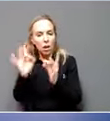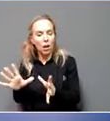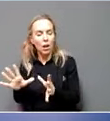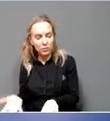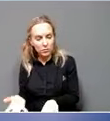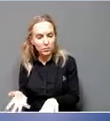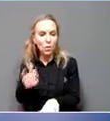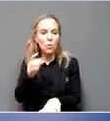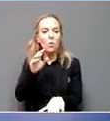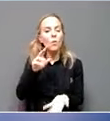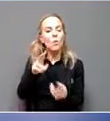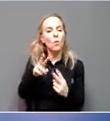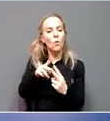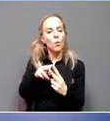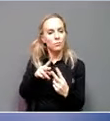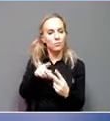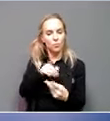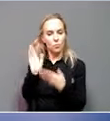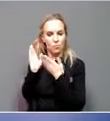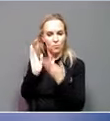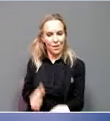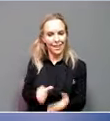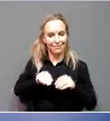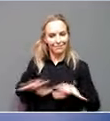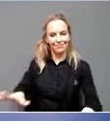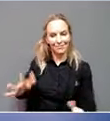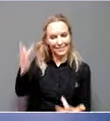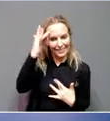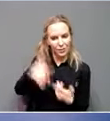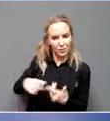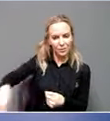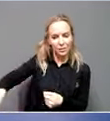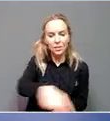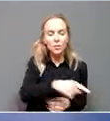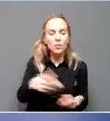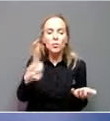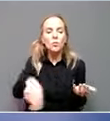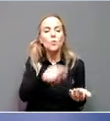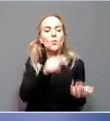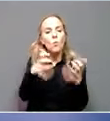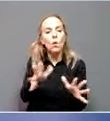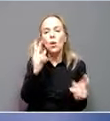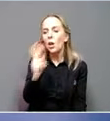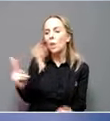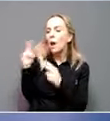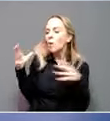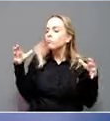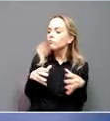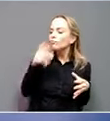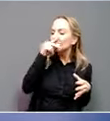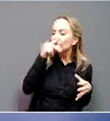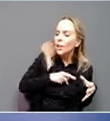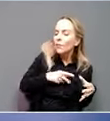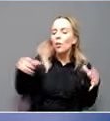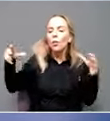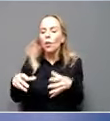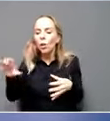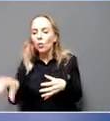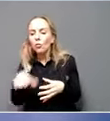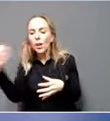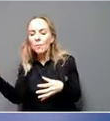walking in. Again, nobody wants to look back at their Thanksgiving or Christmas gathering and realize that was when somebody got